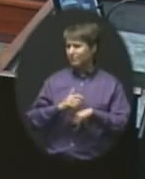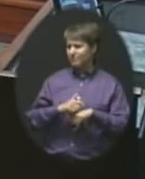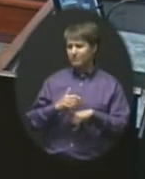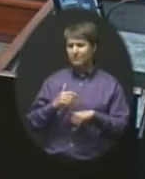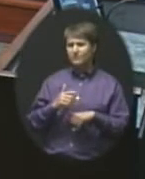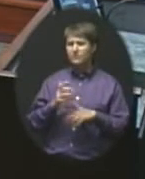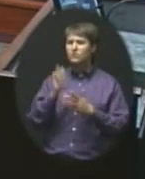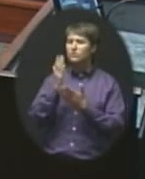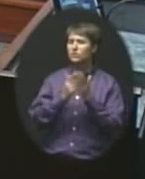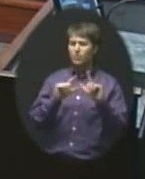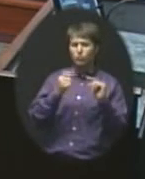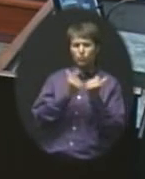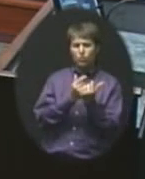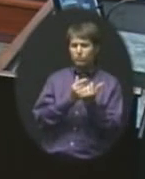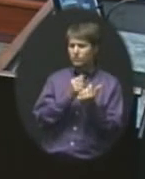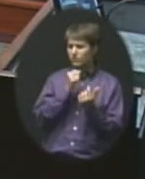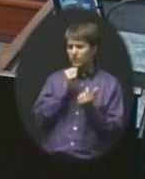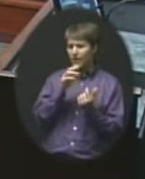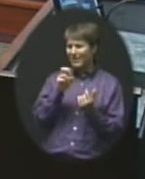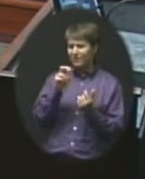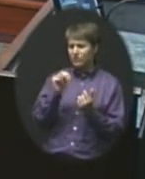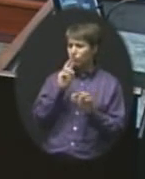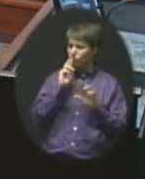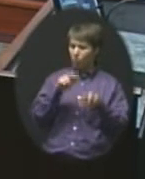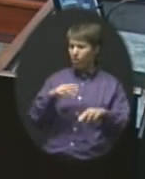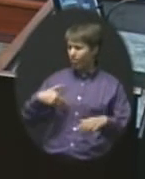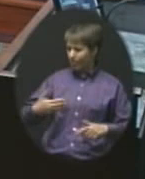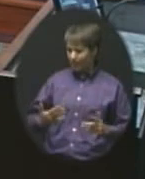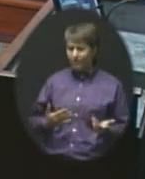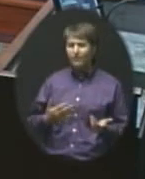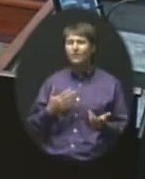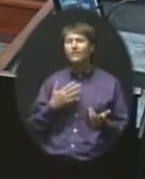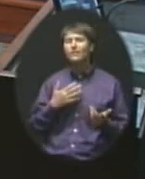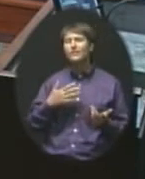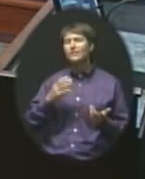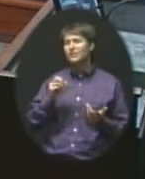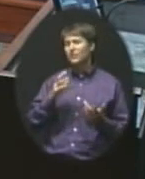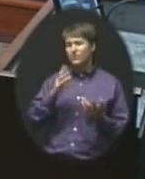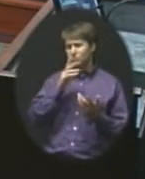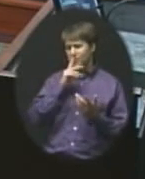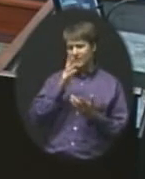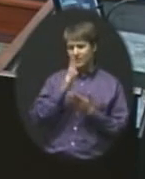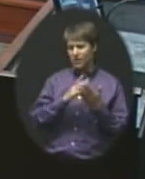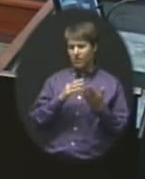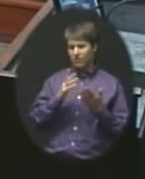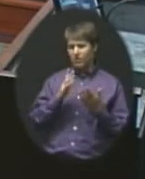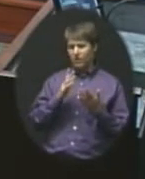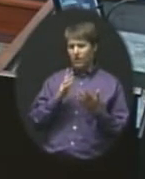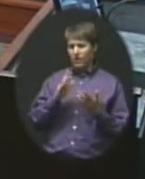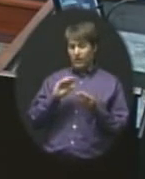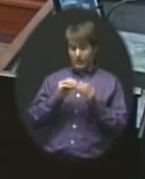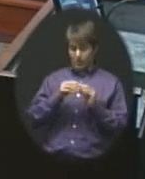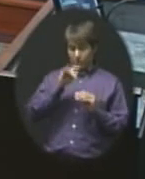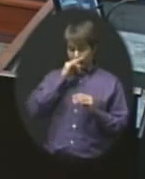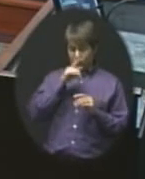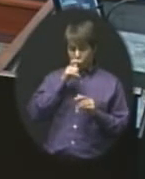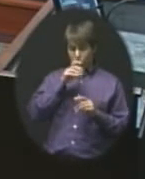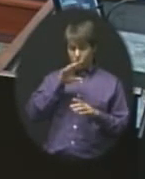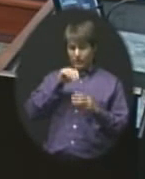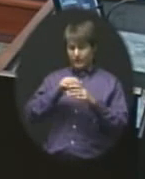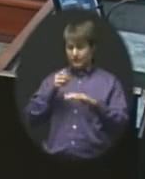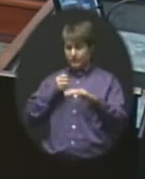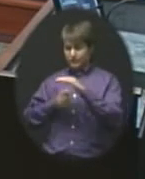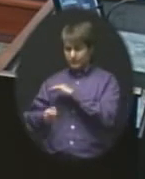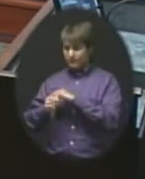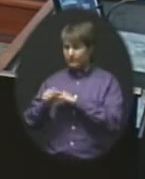at this point, there are some groups that aren't even reported yet. It plays into our count, the number of kids who are held in detention,